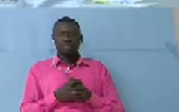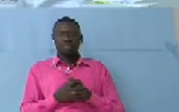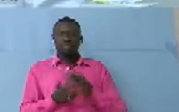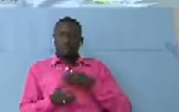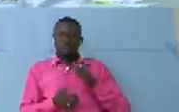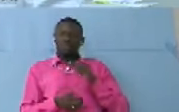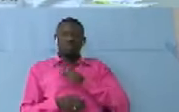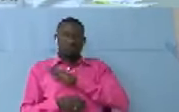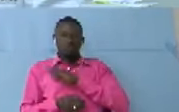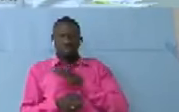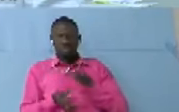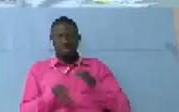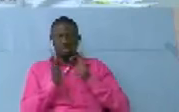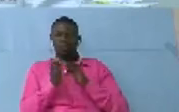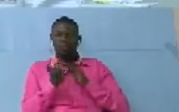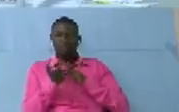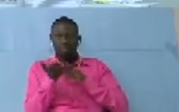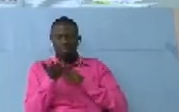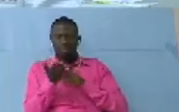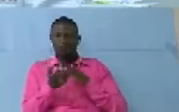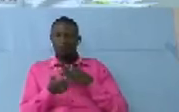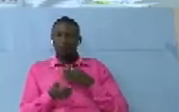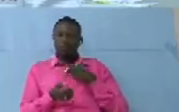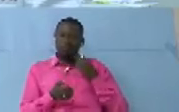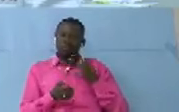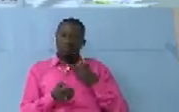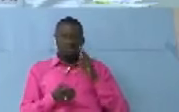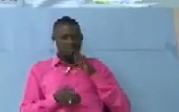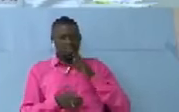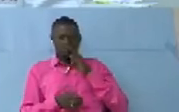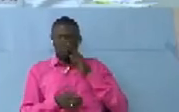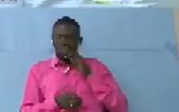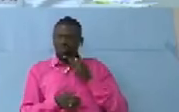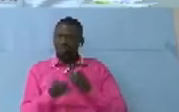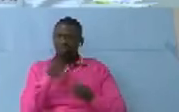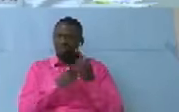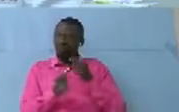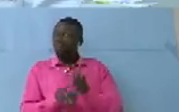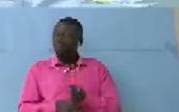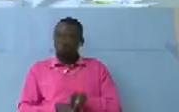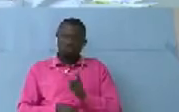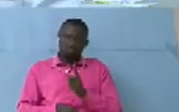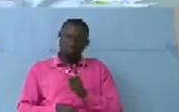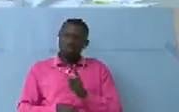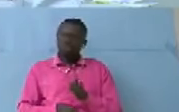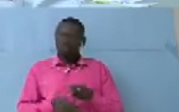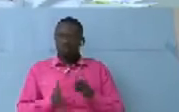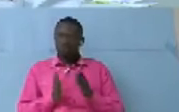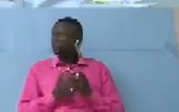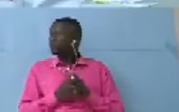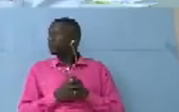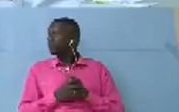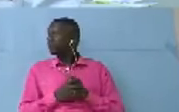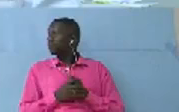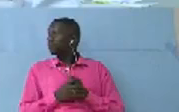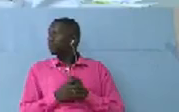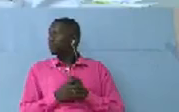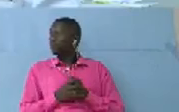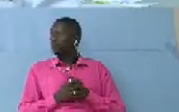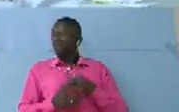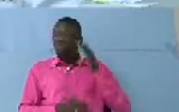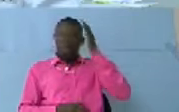Yes, I also take medication to try to recover my manhood. And I